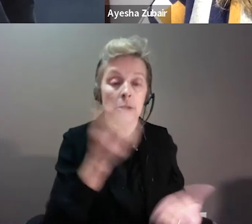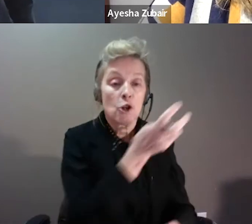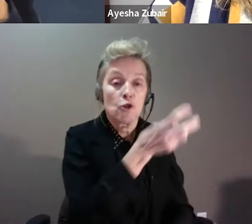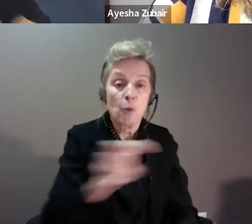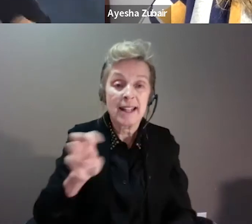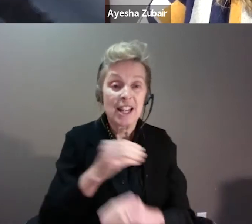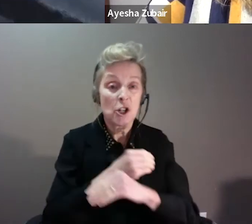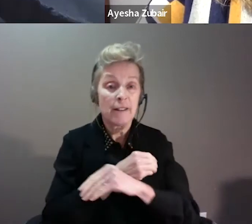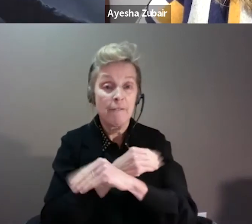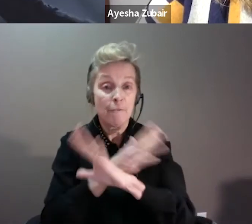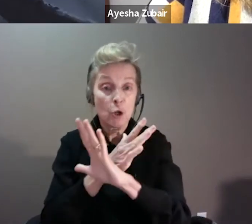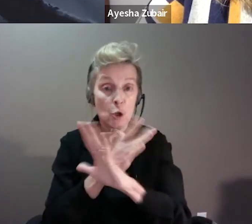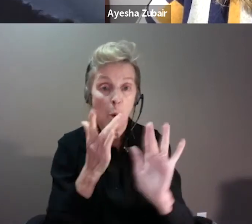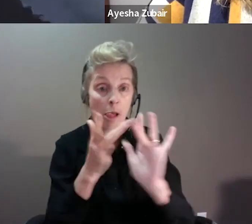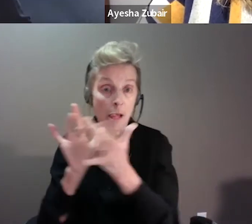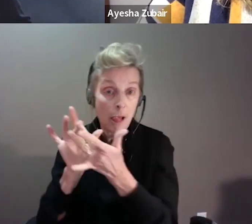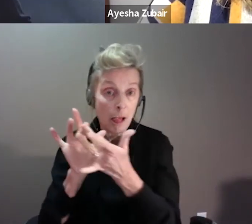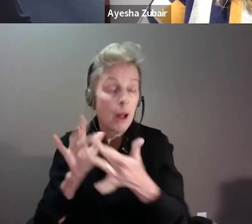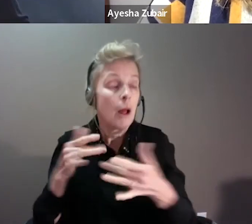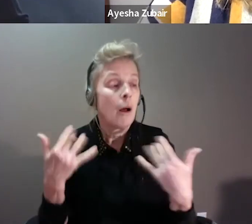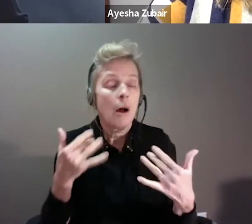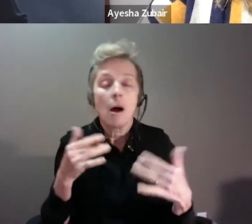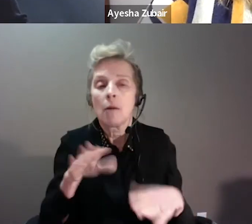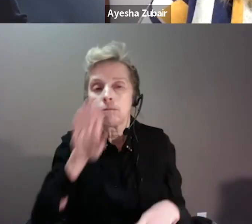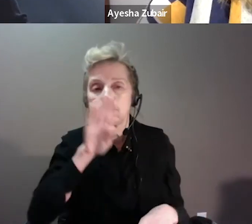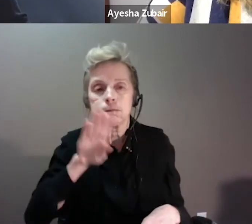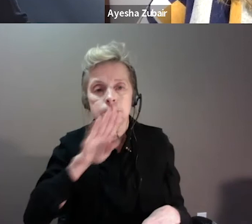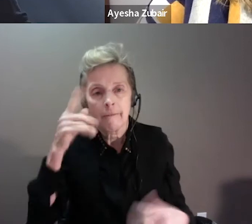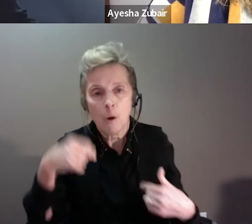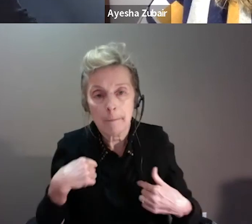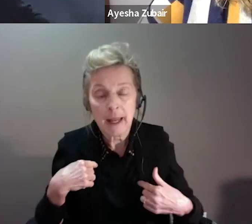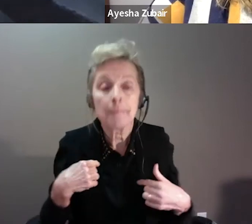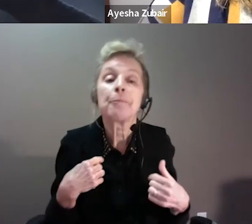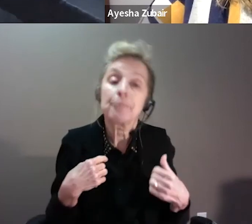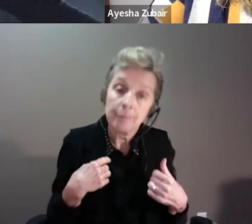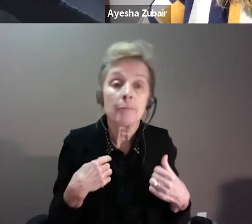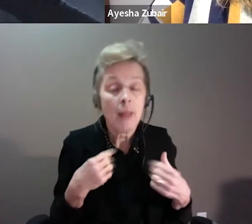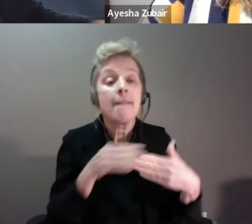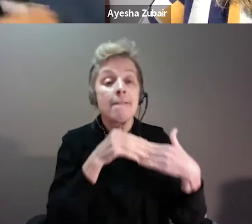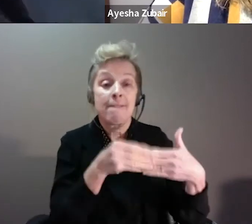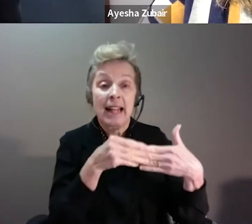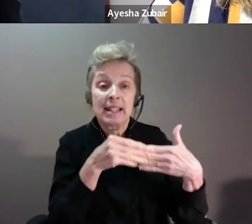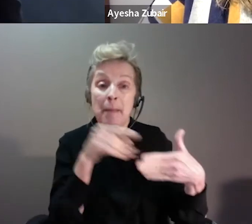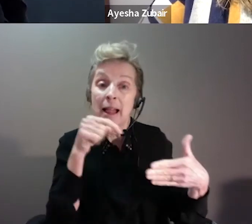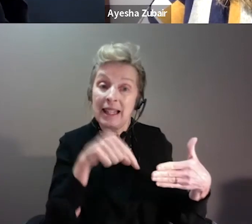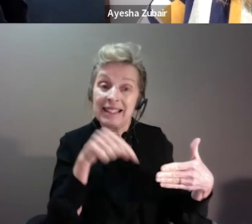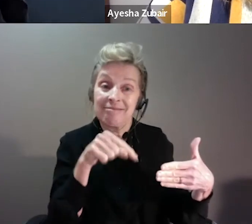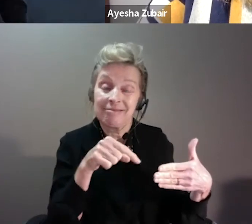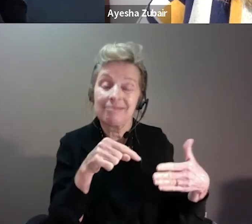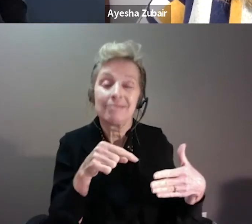absolutely hit a wall. So, and I'll explain why. So one, what's great is like, yes, I think it's the flexibility, which I think a lot of people